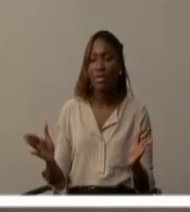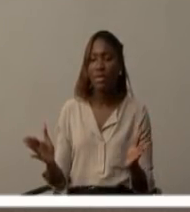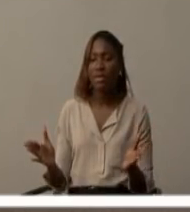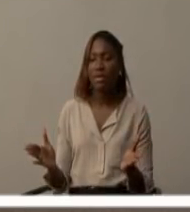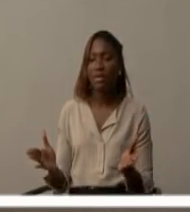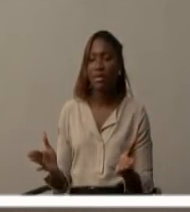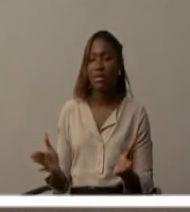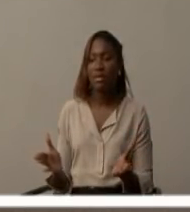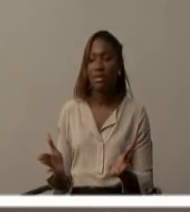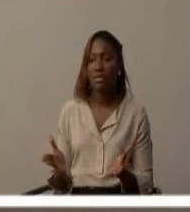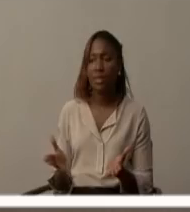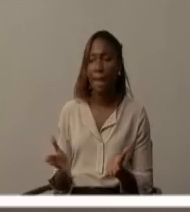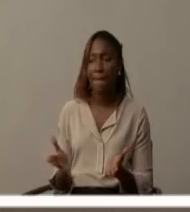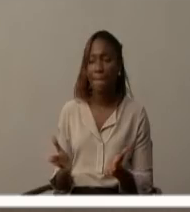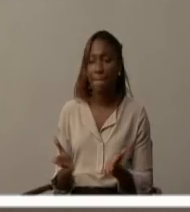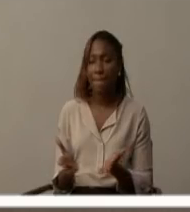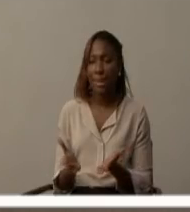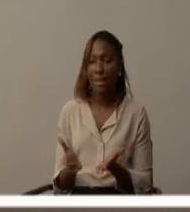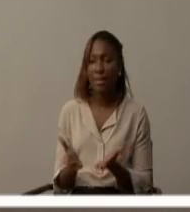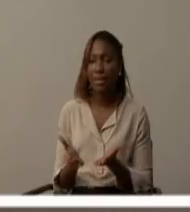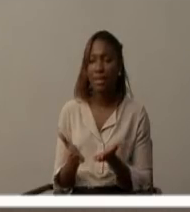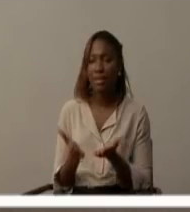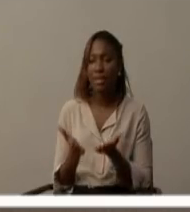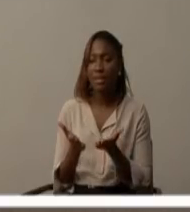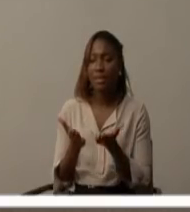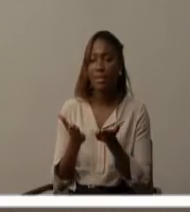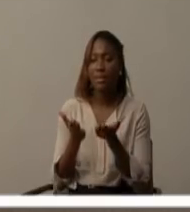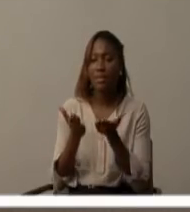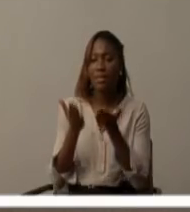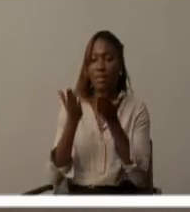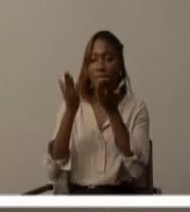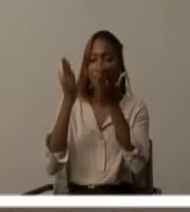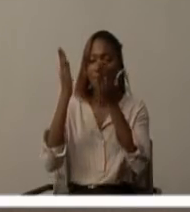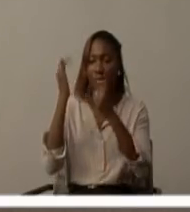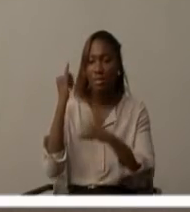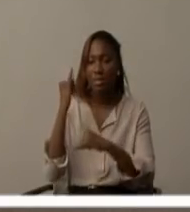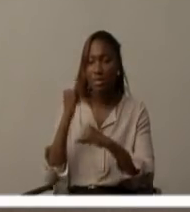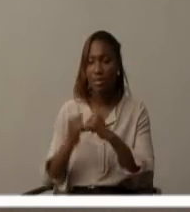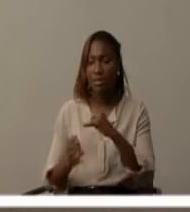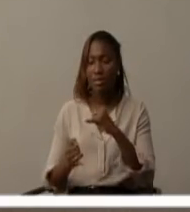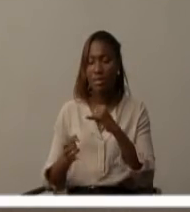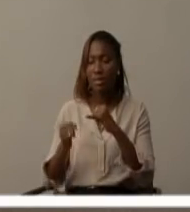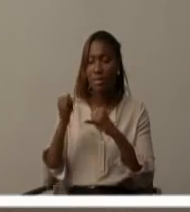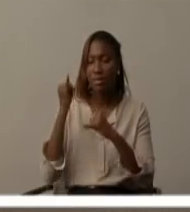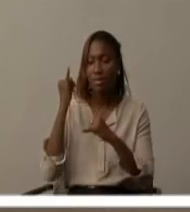Upon the